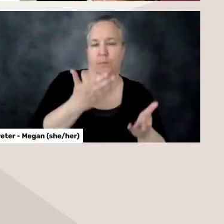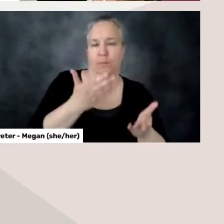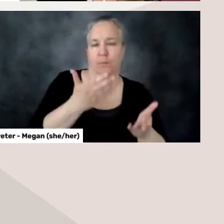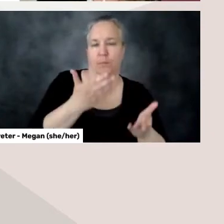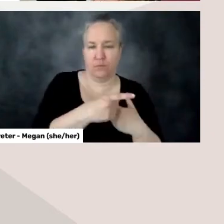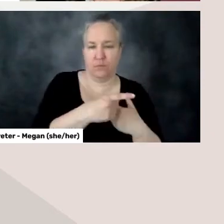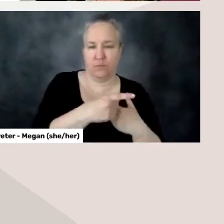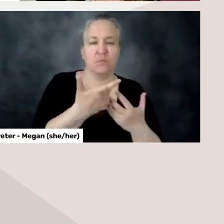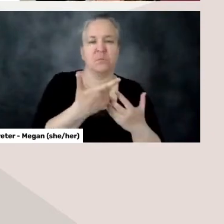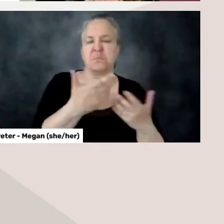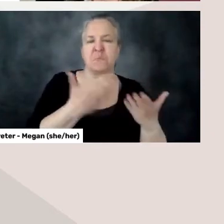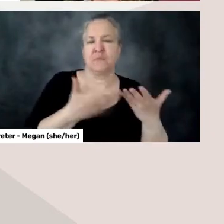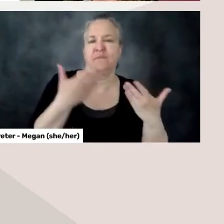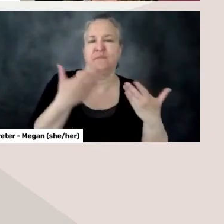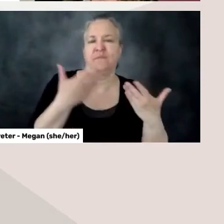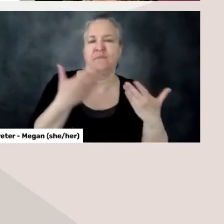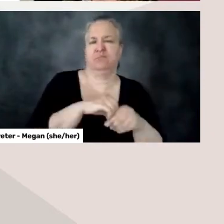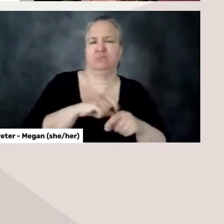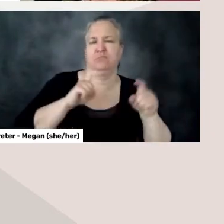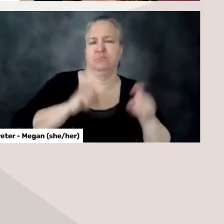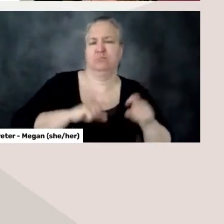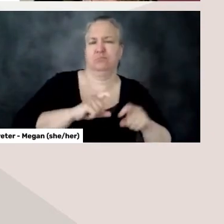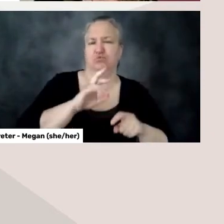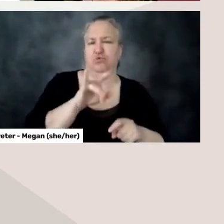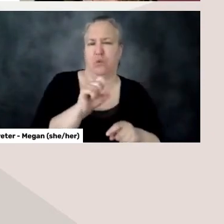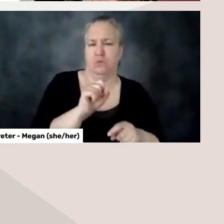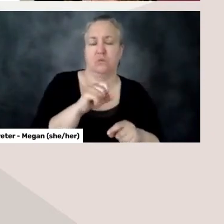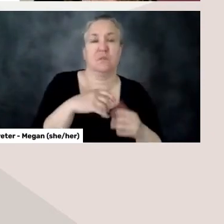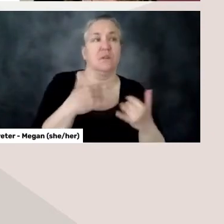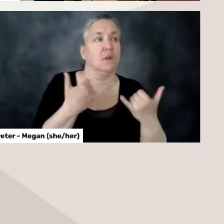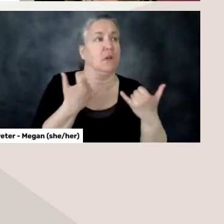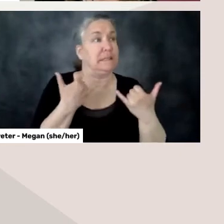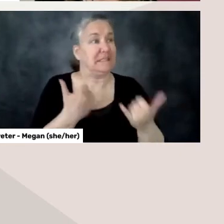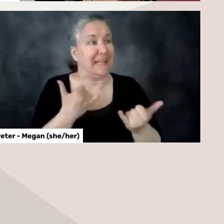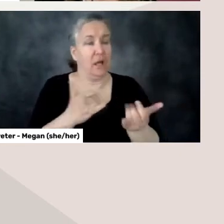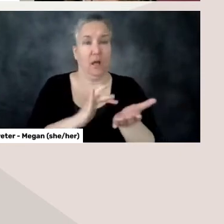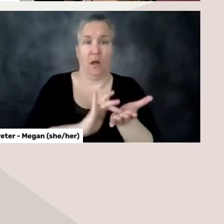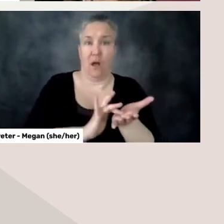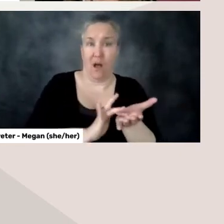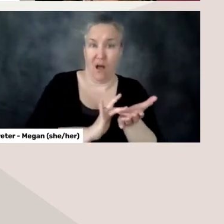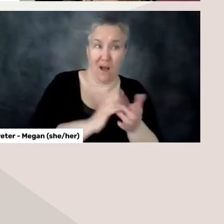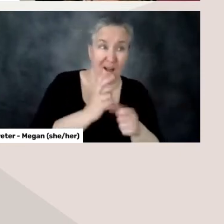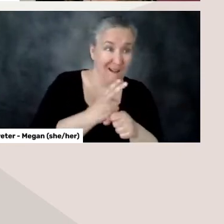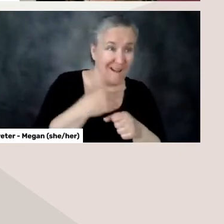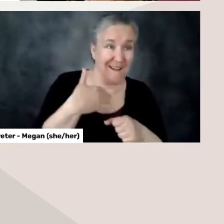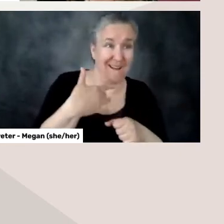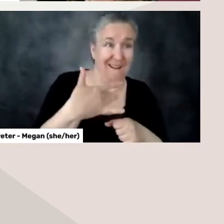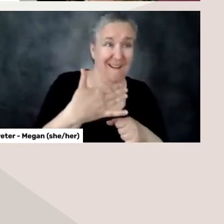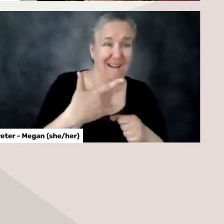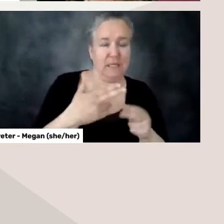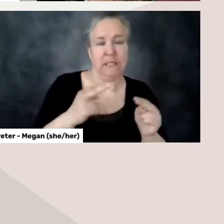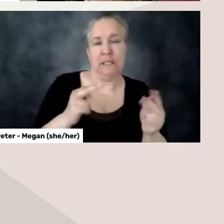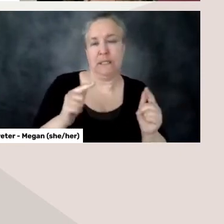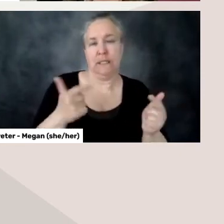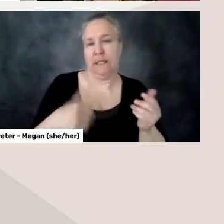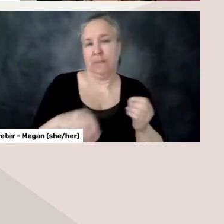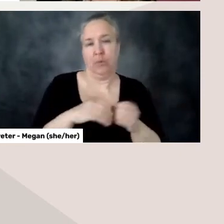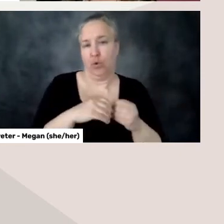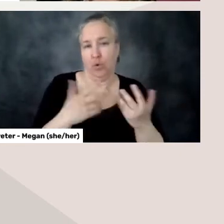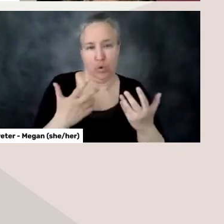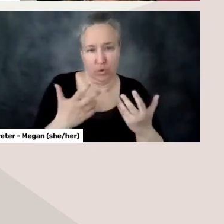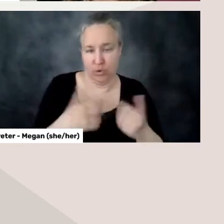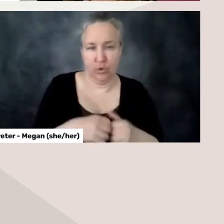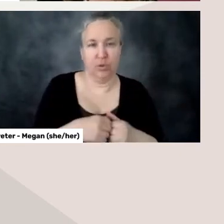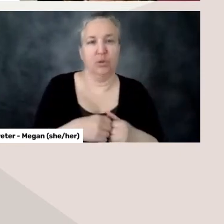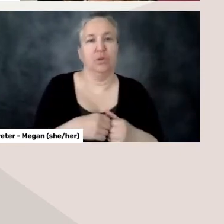been on some trials and they're sort of coming to the point where the drugs are no longer working and looking towards getting